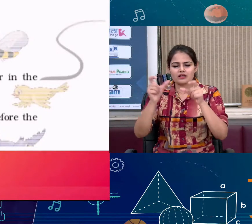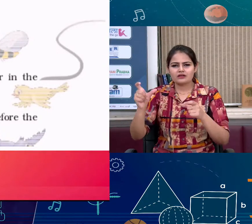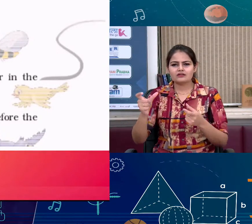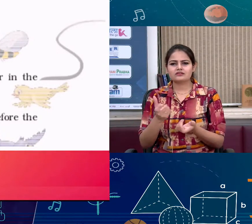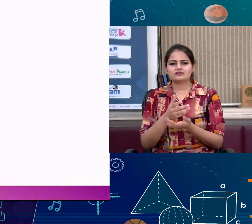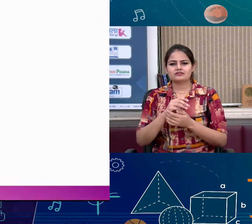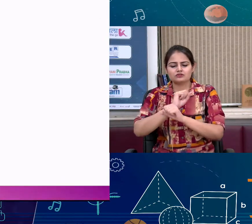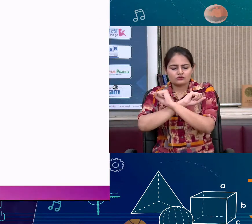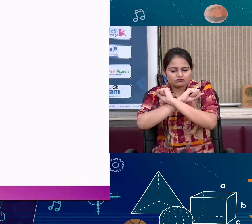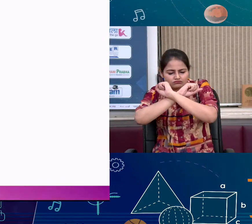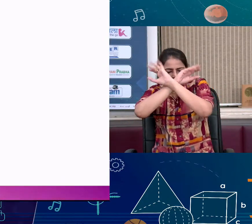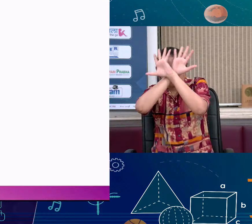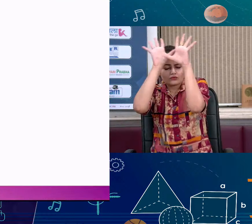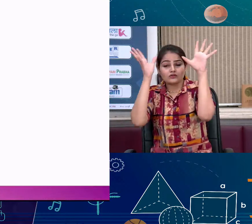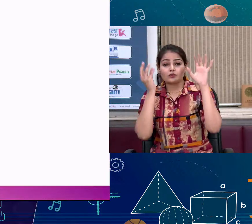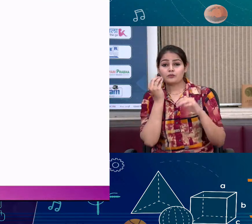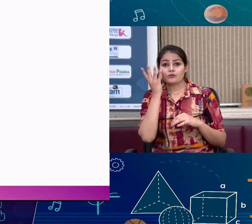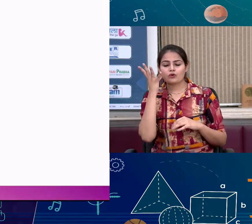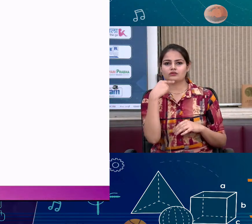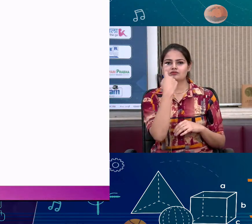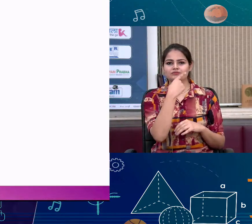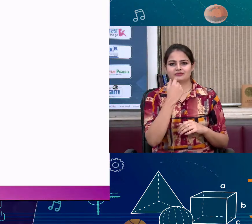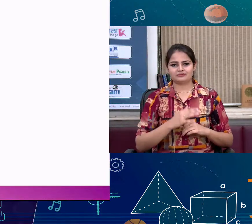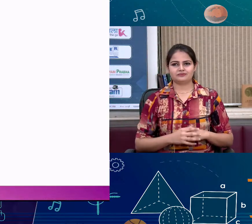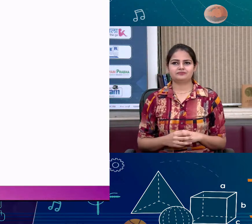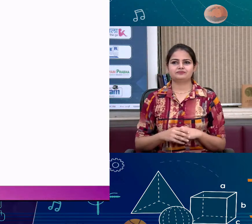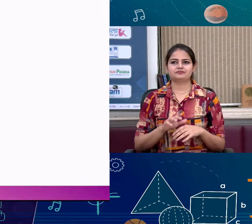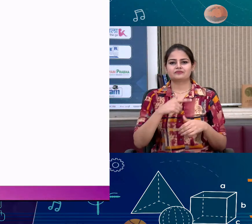All right, now let's look at some of the answers to it.